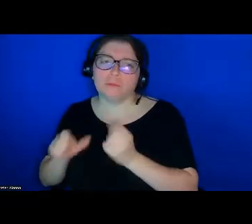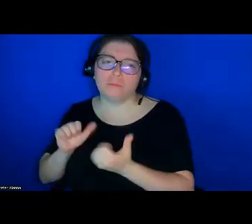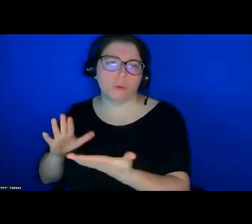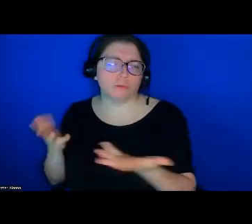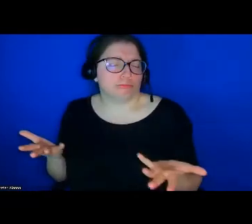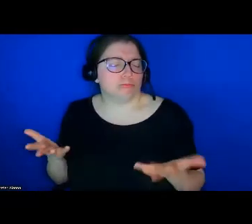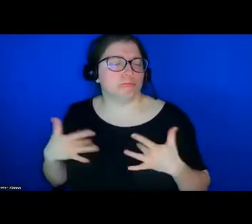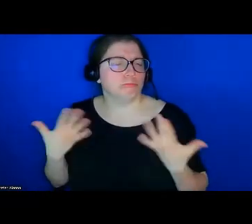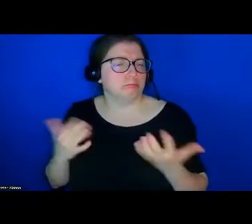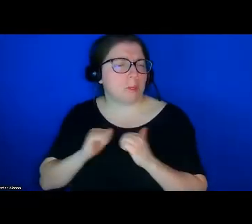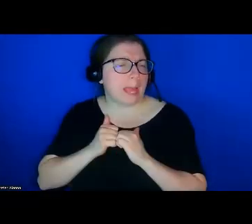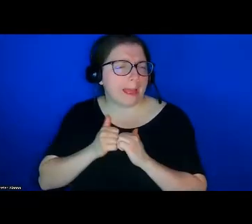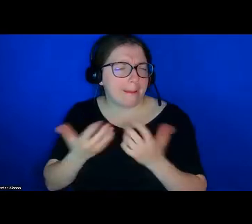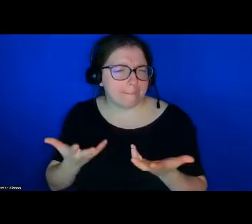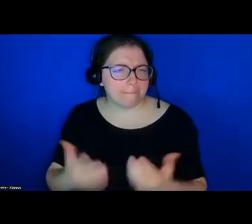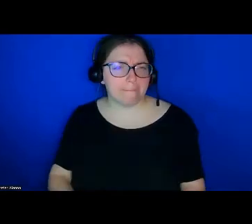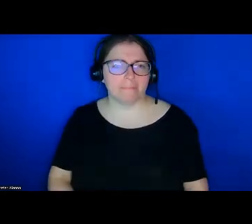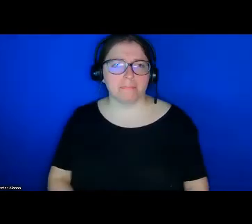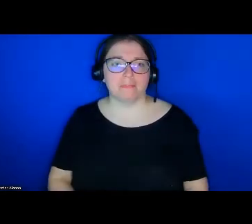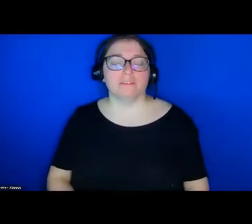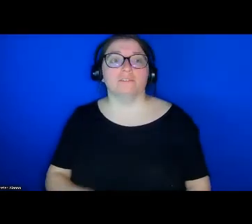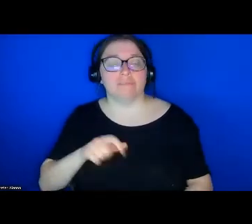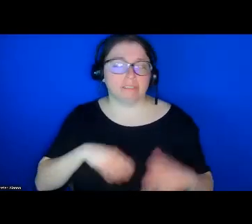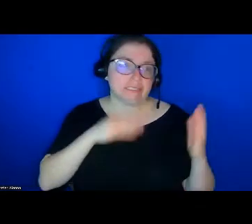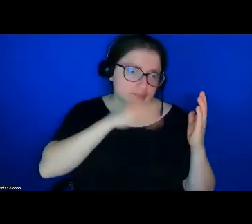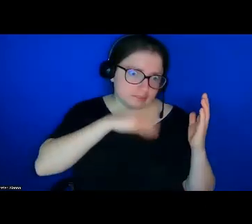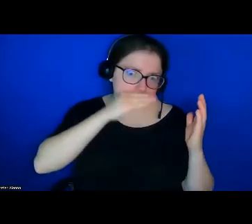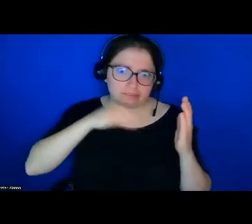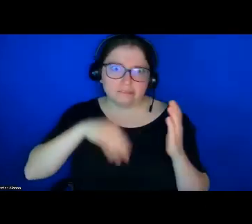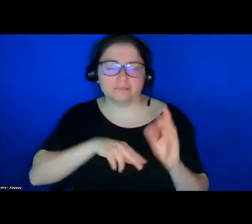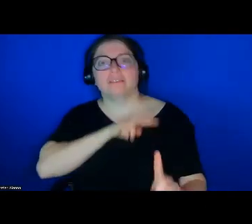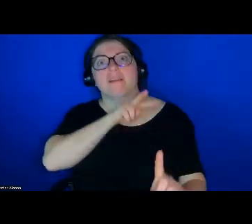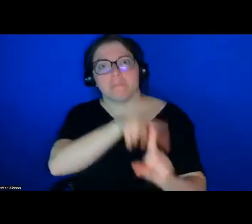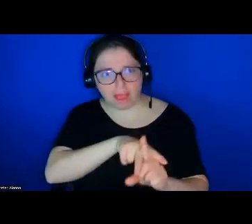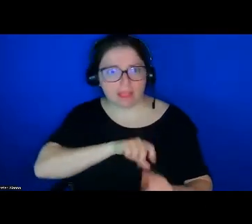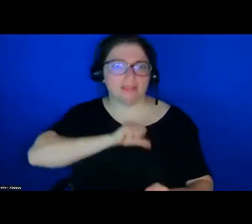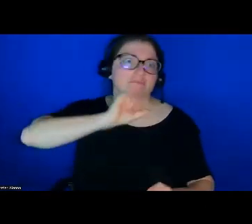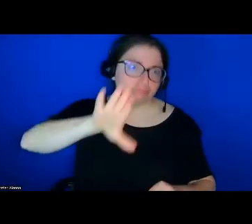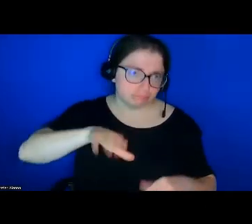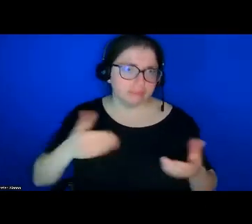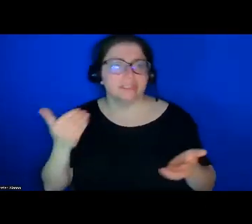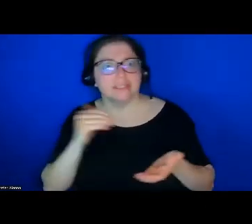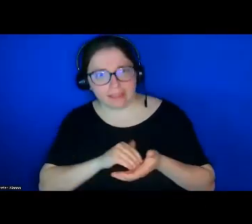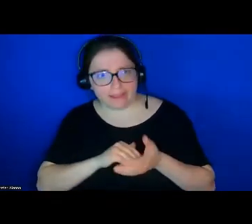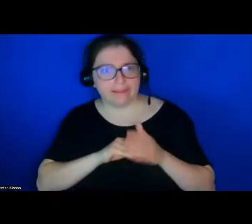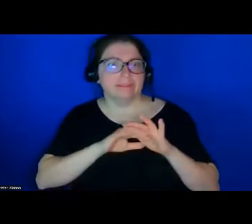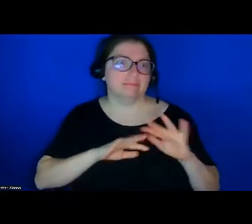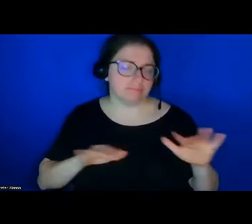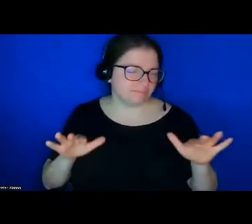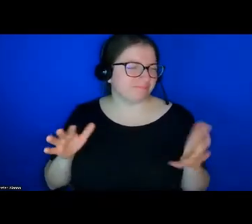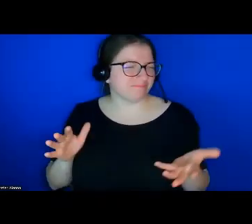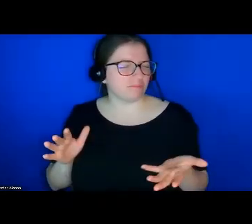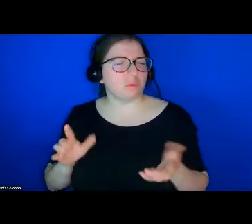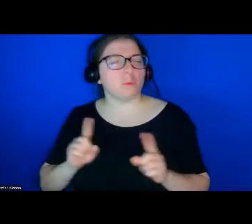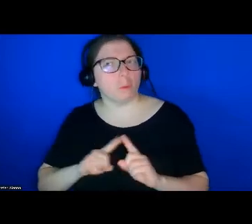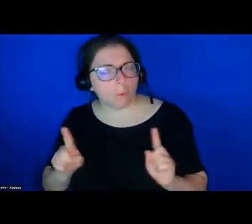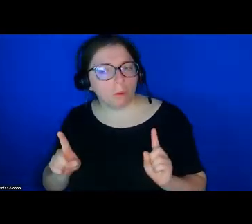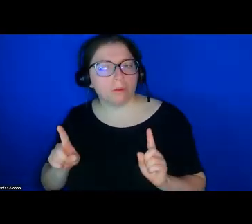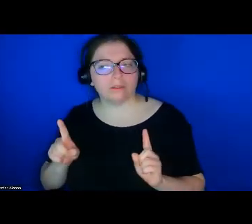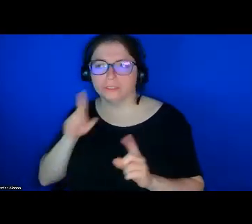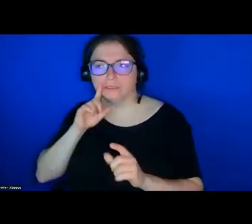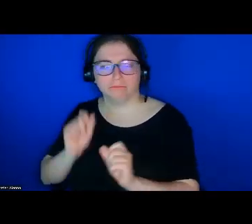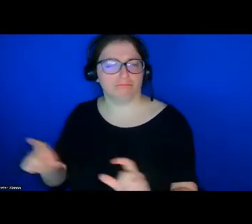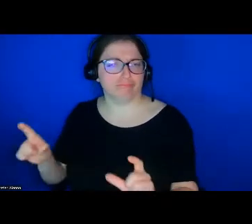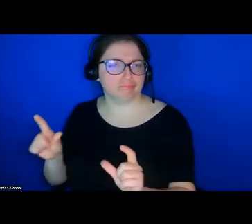people to update their registration rather than sort of going through that process again of completing a form somebody says you know I'm I'm existing registrant